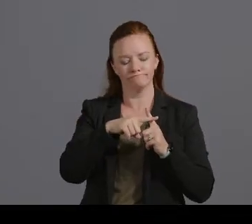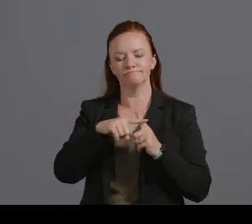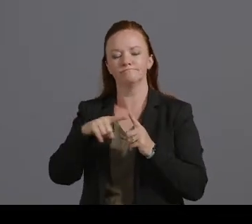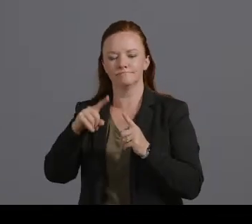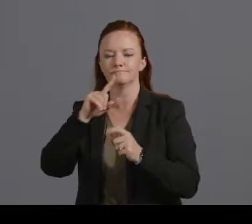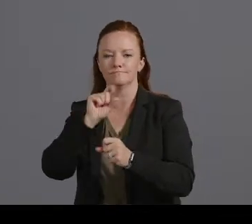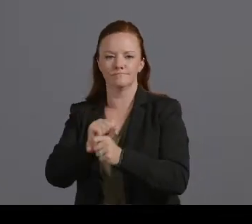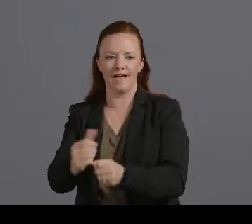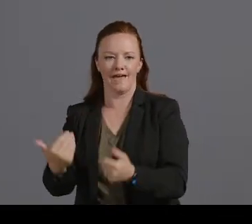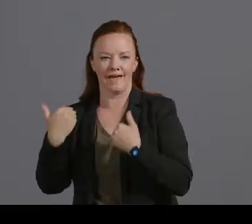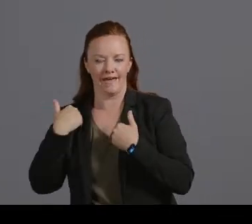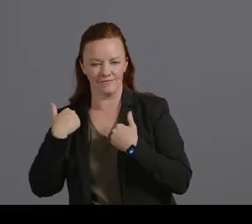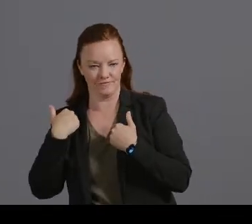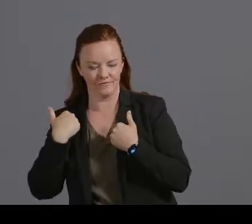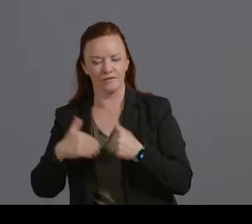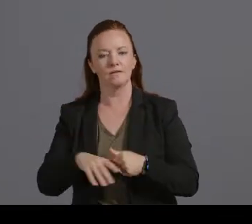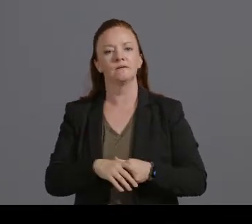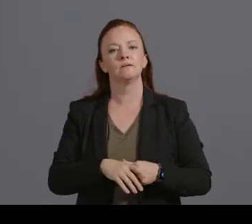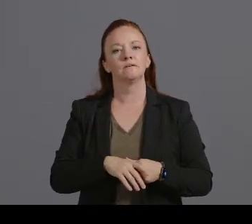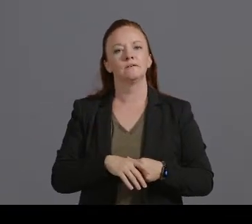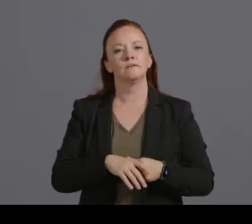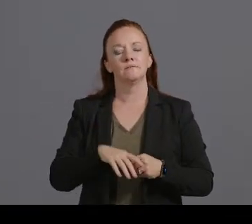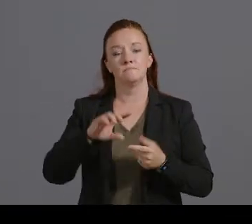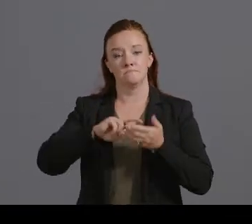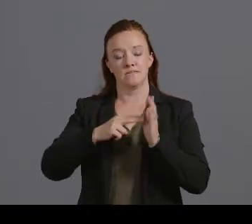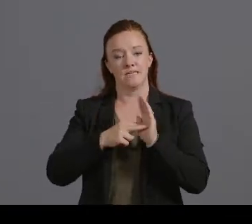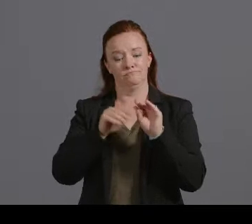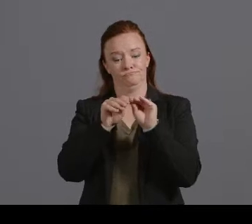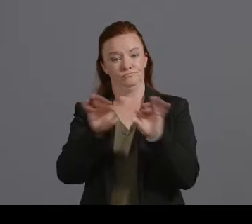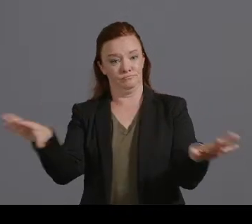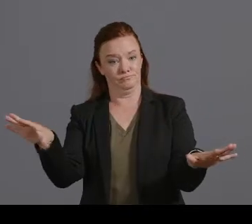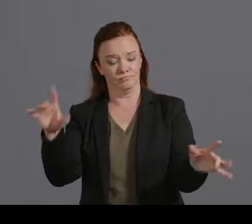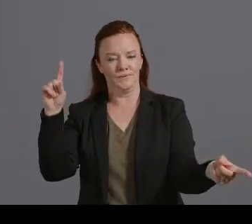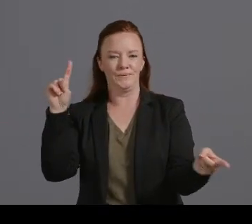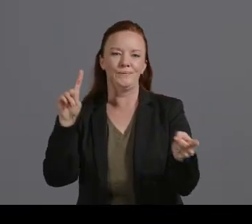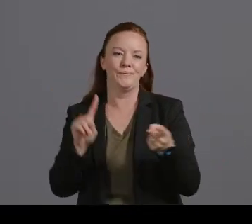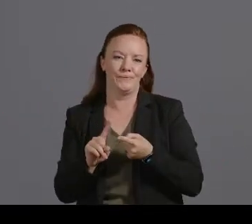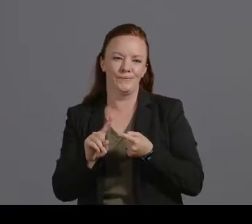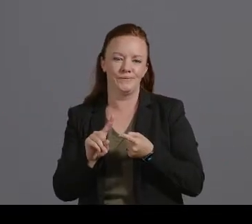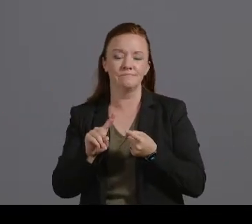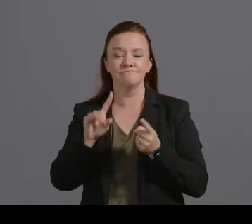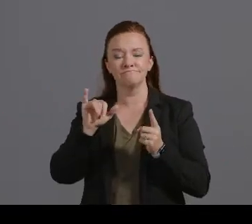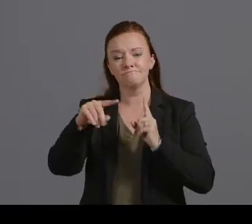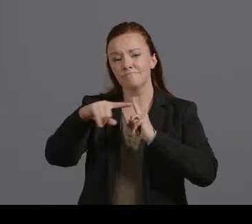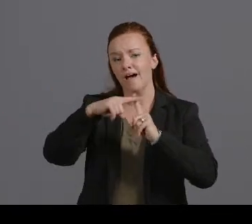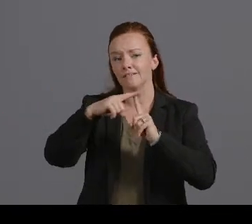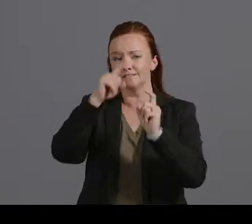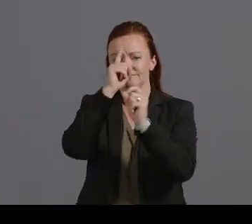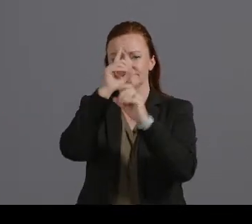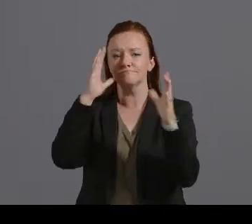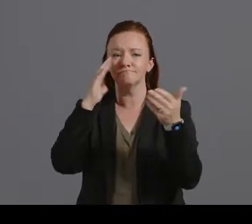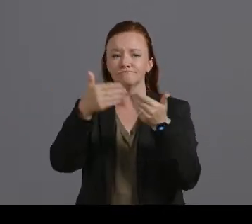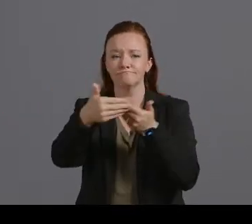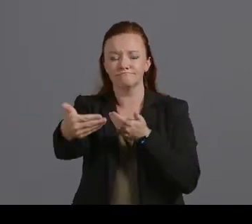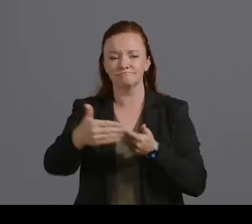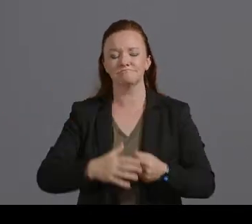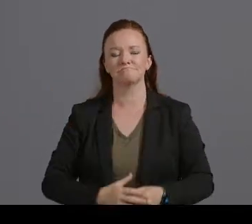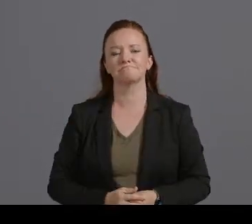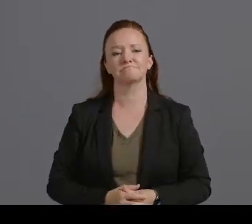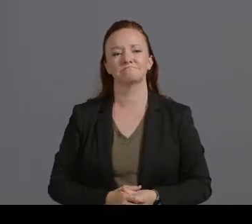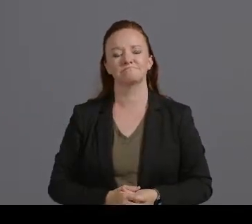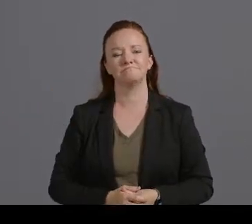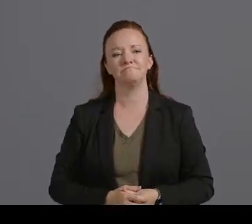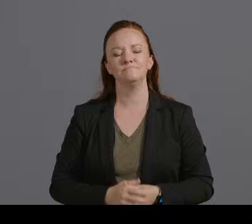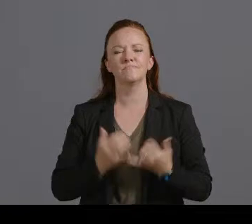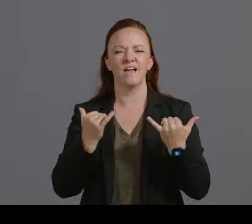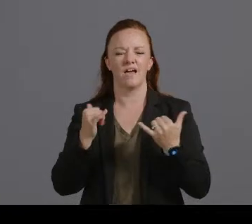is decreasing for COVID-19. All of these are very good signs that we continue to monitor. But let's get into